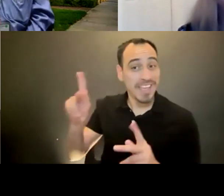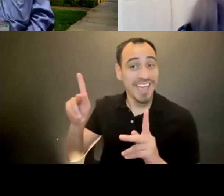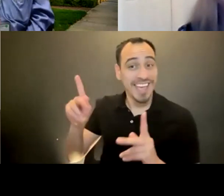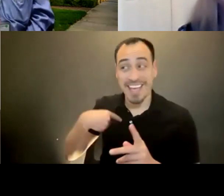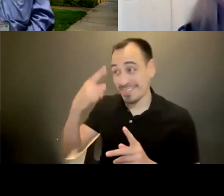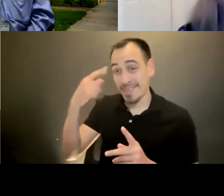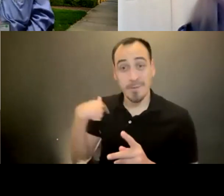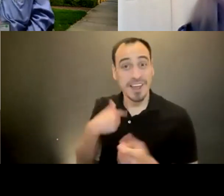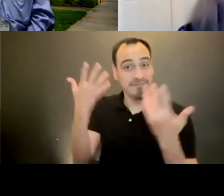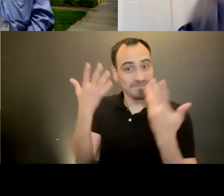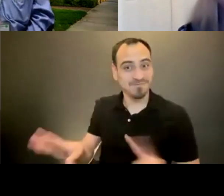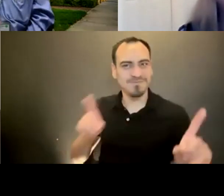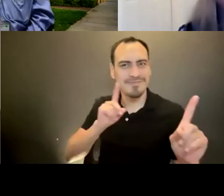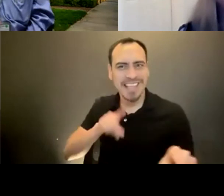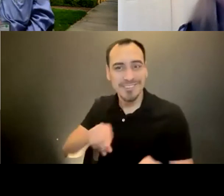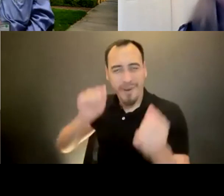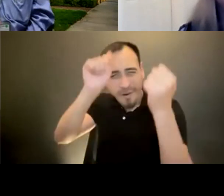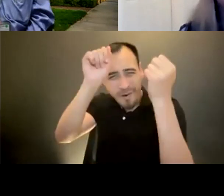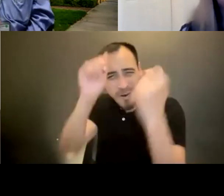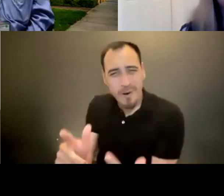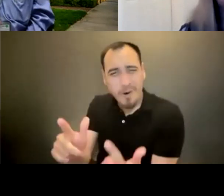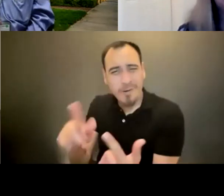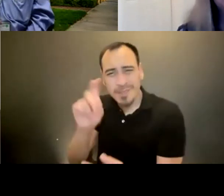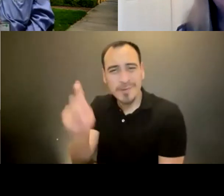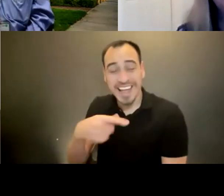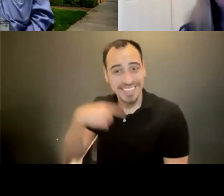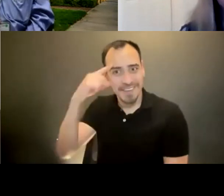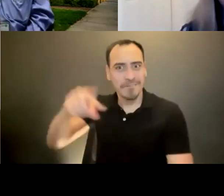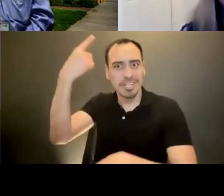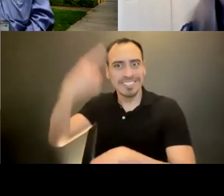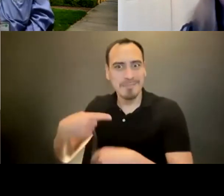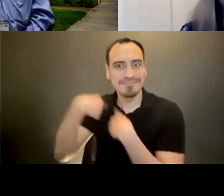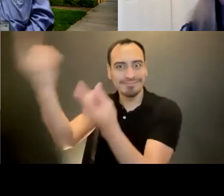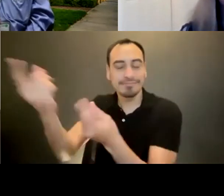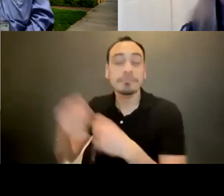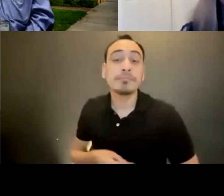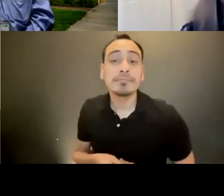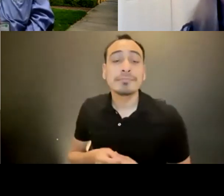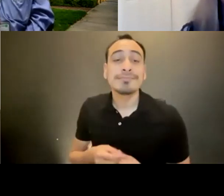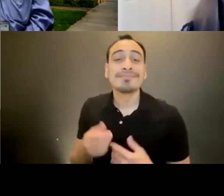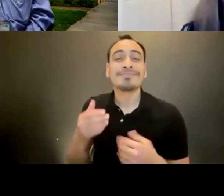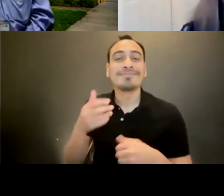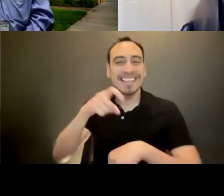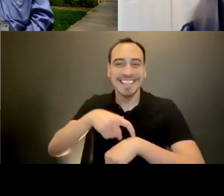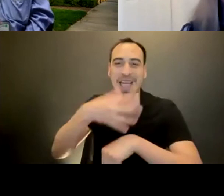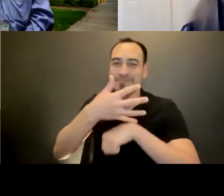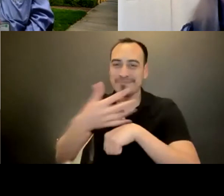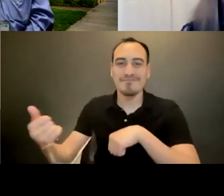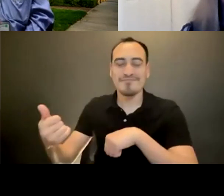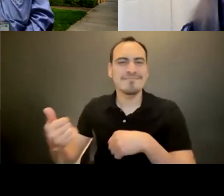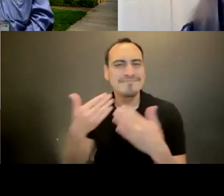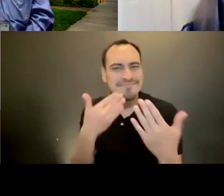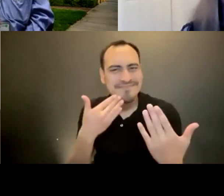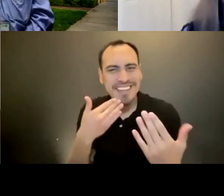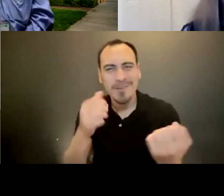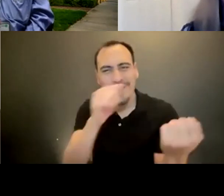that might be the first in a while. So we are at the end of time. So I would just like to again thank everybody for joining us